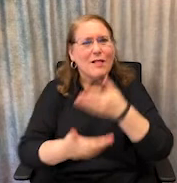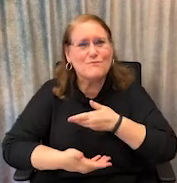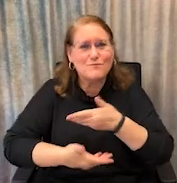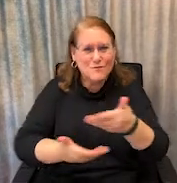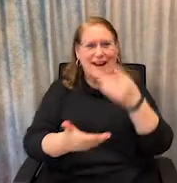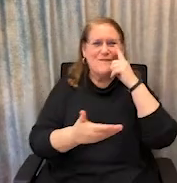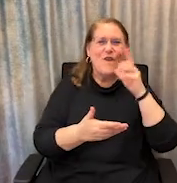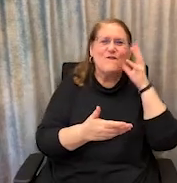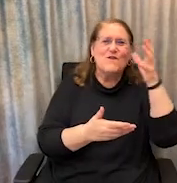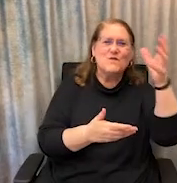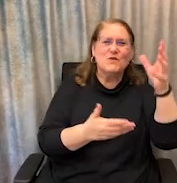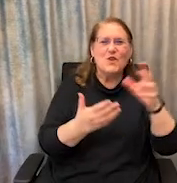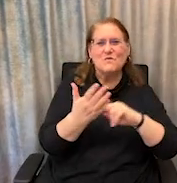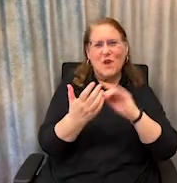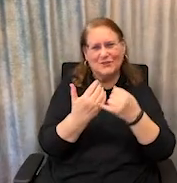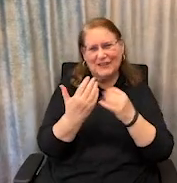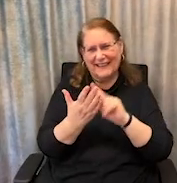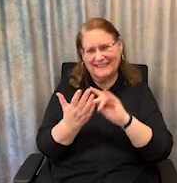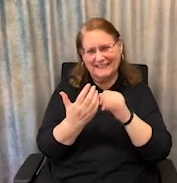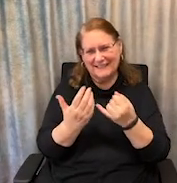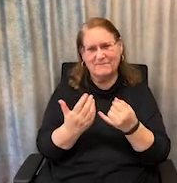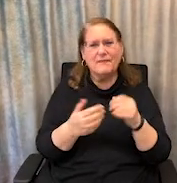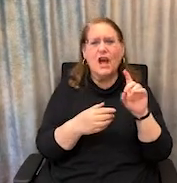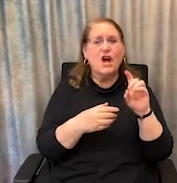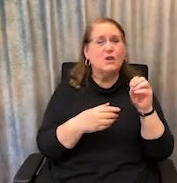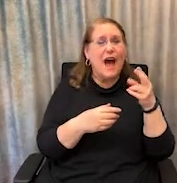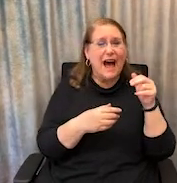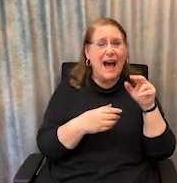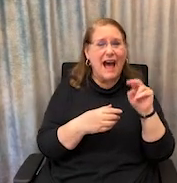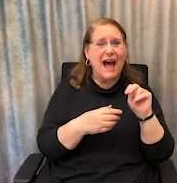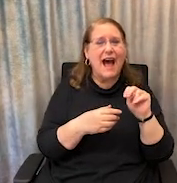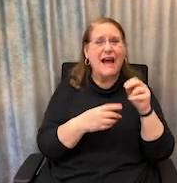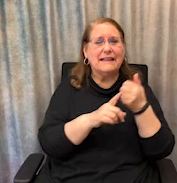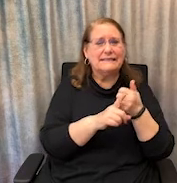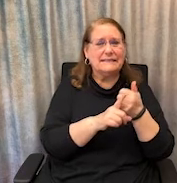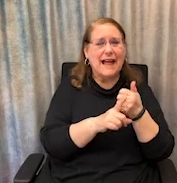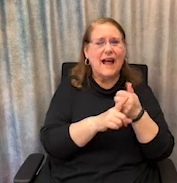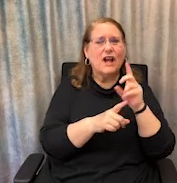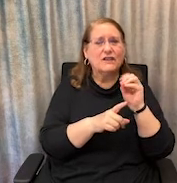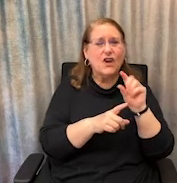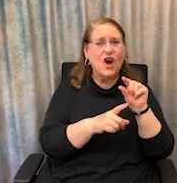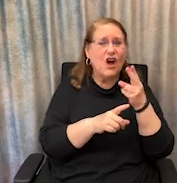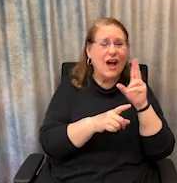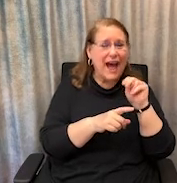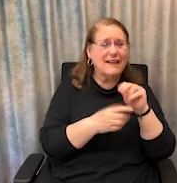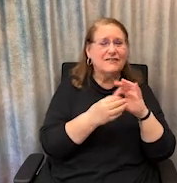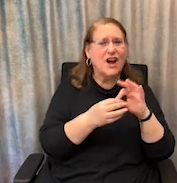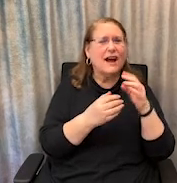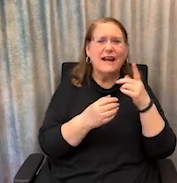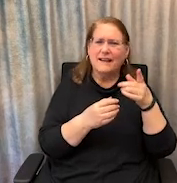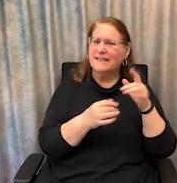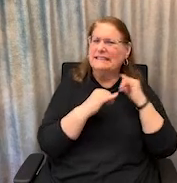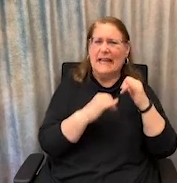projects. And as Doan mentioned, I think it's because of the casting process why we